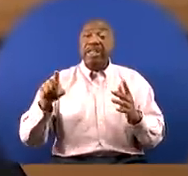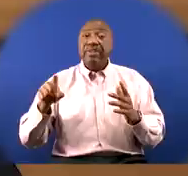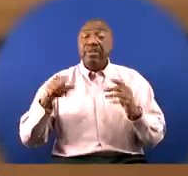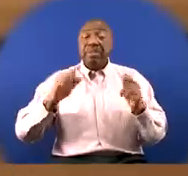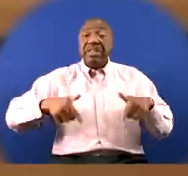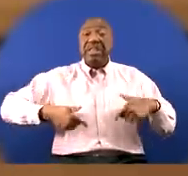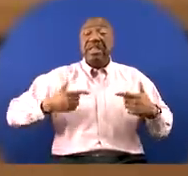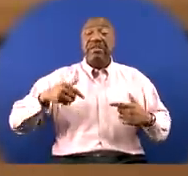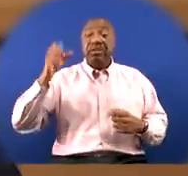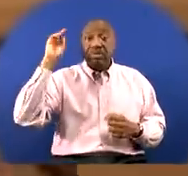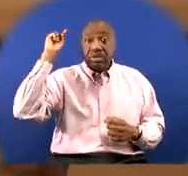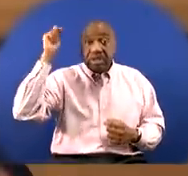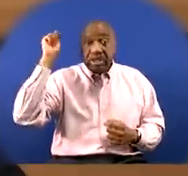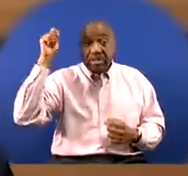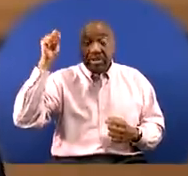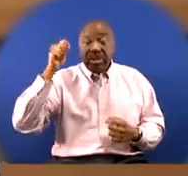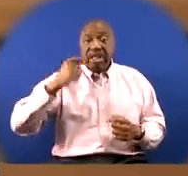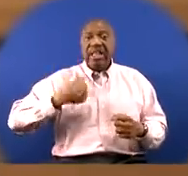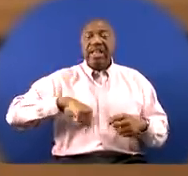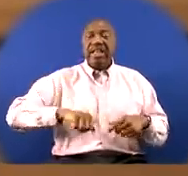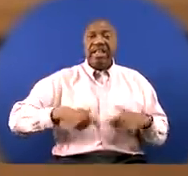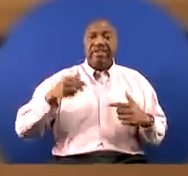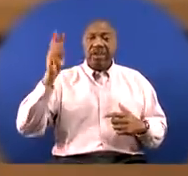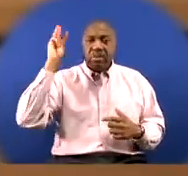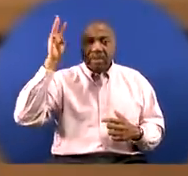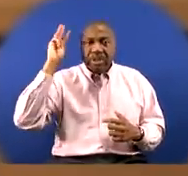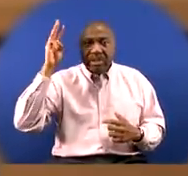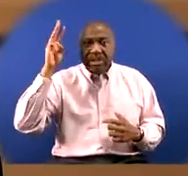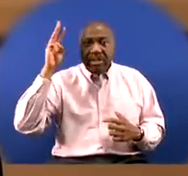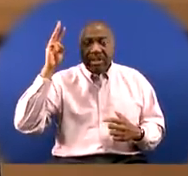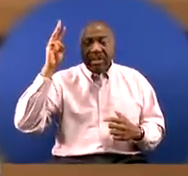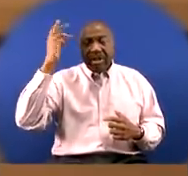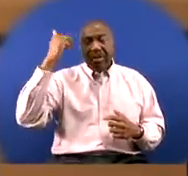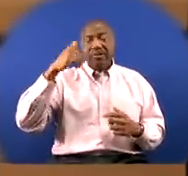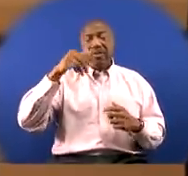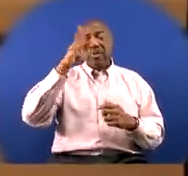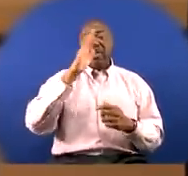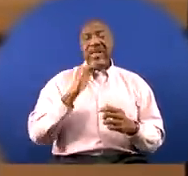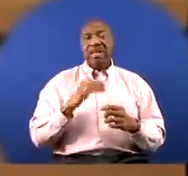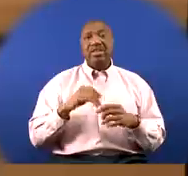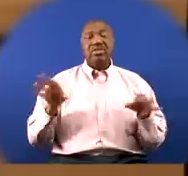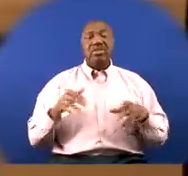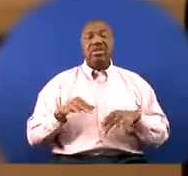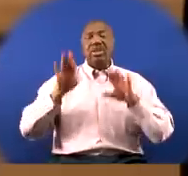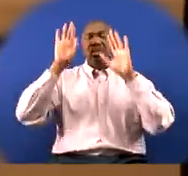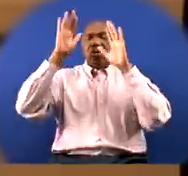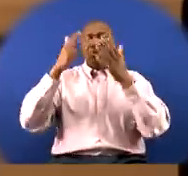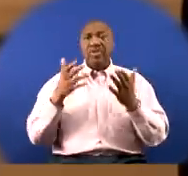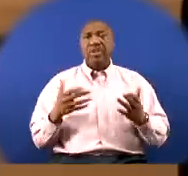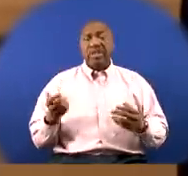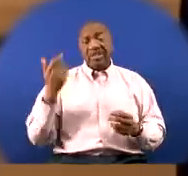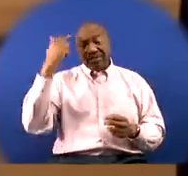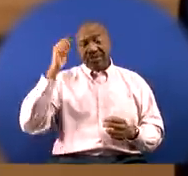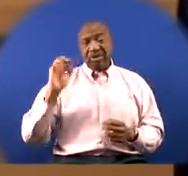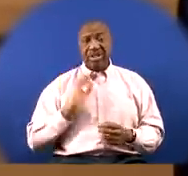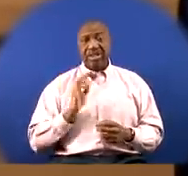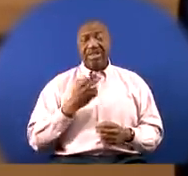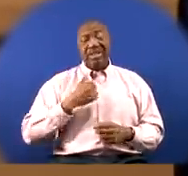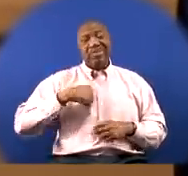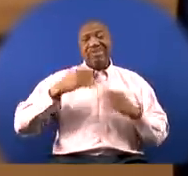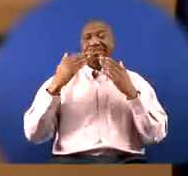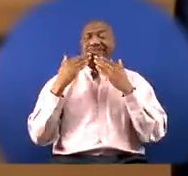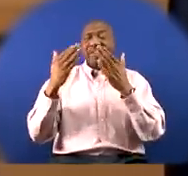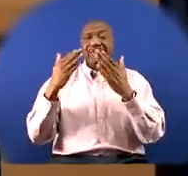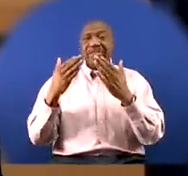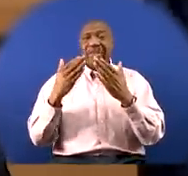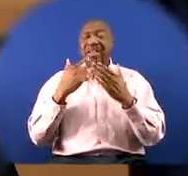living testimonies, living witnesses for a God who has done great things for us, whereof we are glad. Thank you for